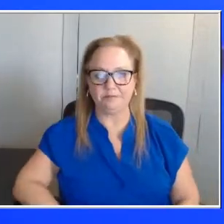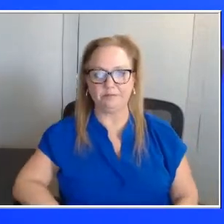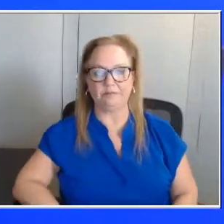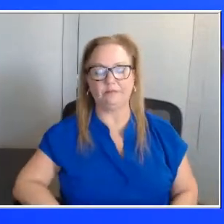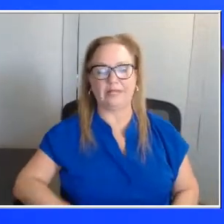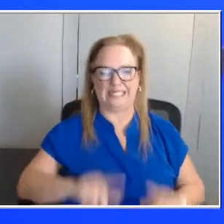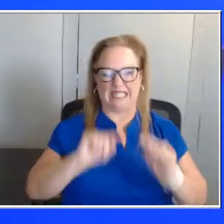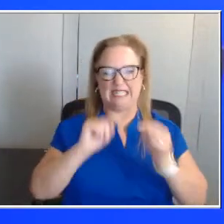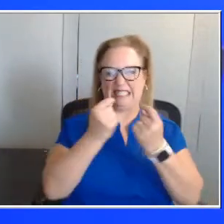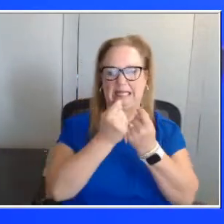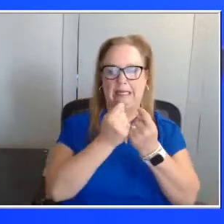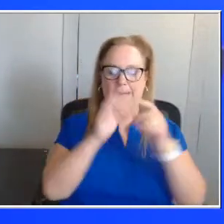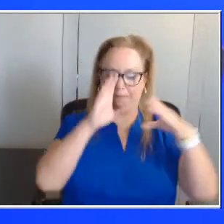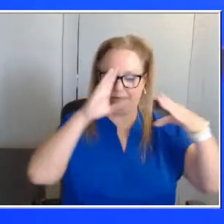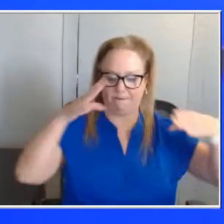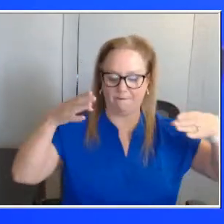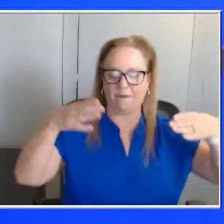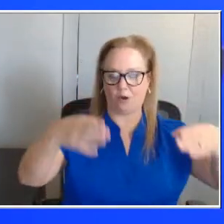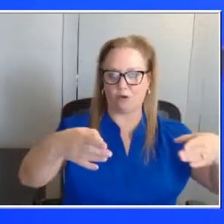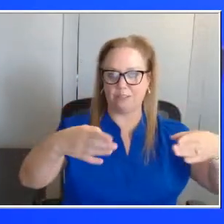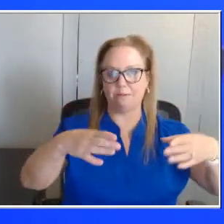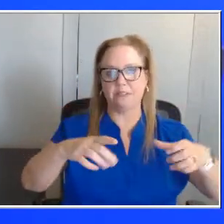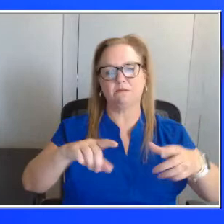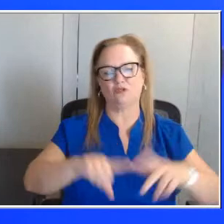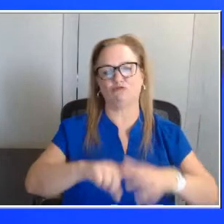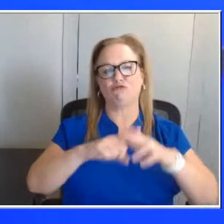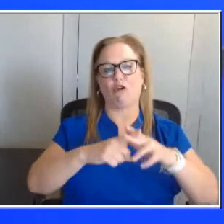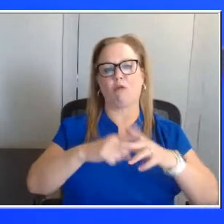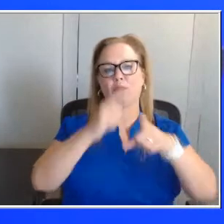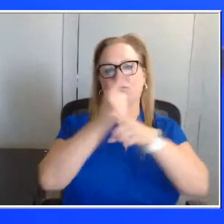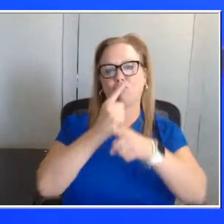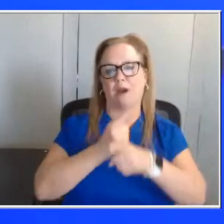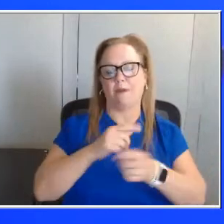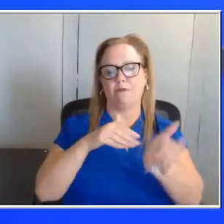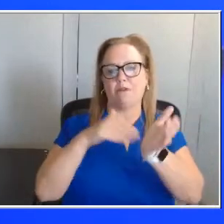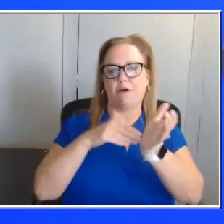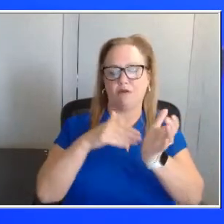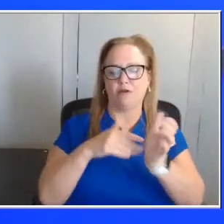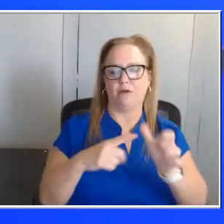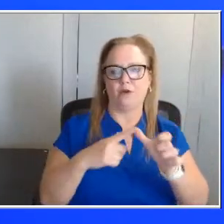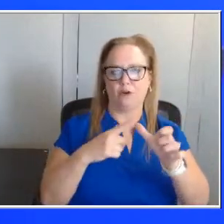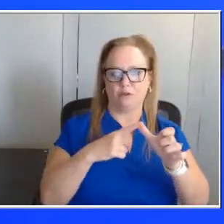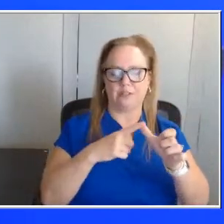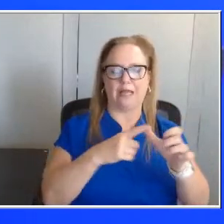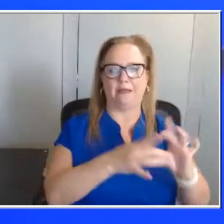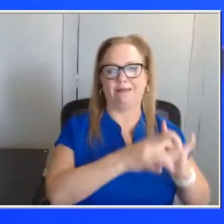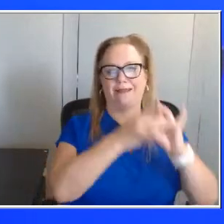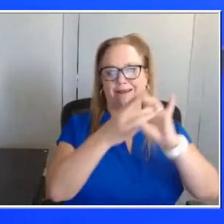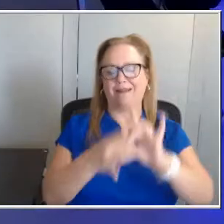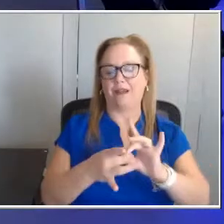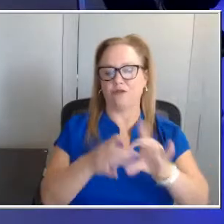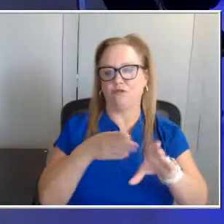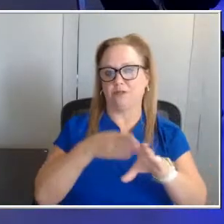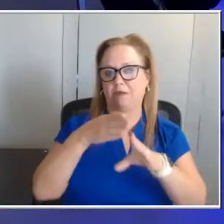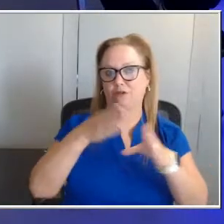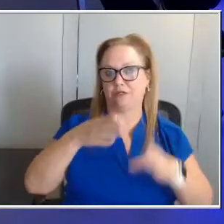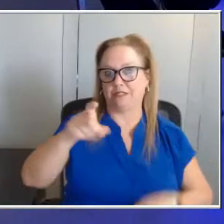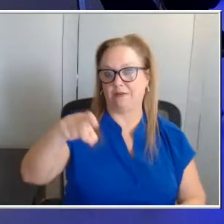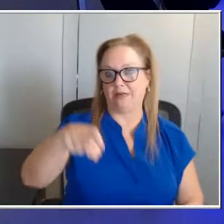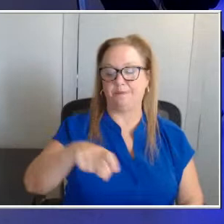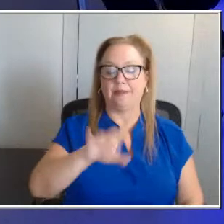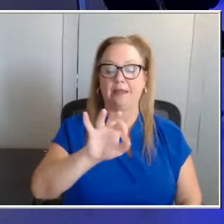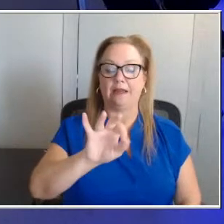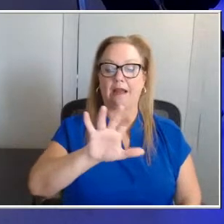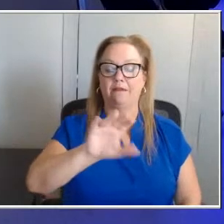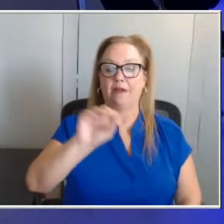team focus, but start with your primary care physician. They'll be able to get you started, and then they'll get you connected from there. Given that 95% of patients have